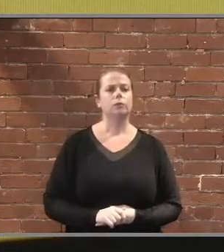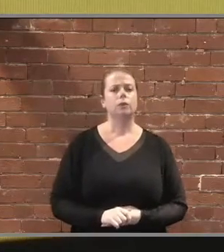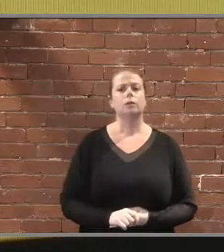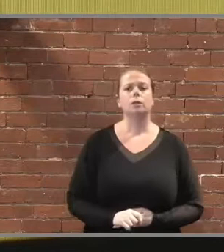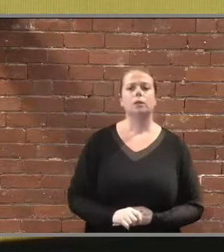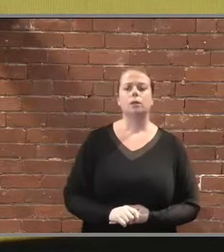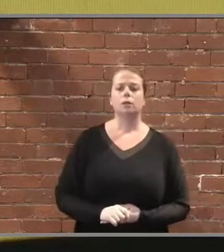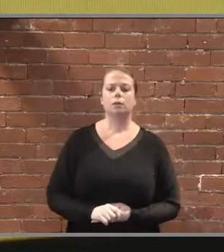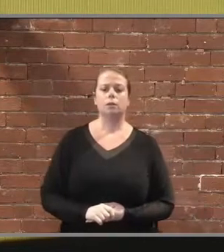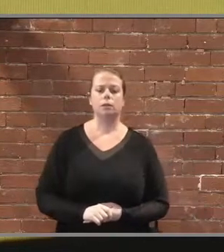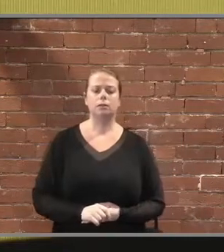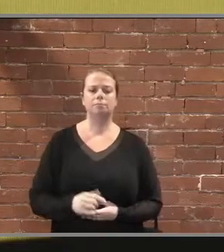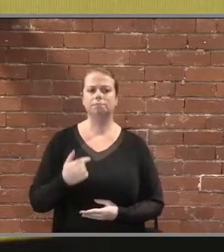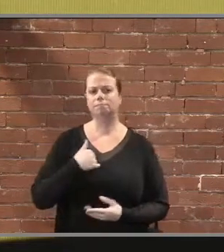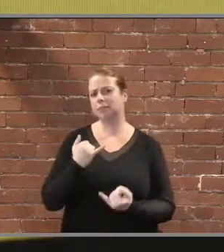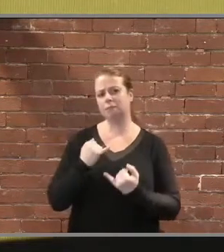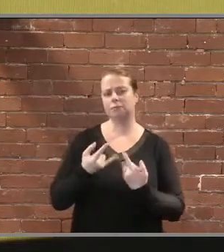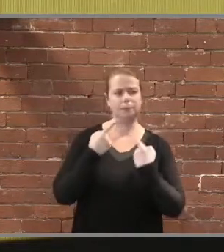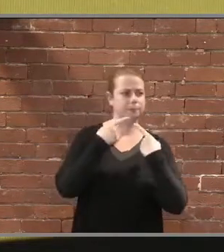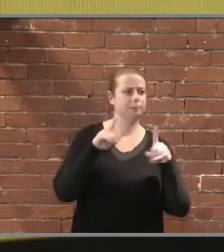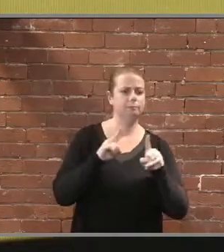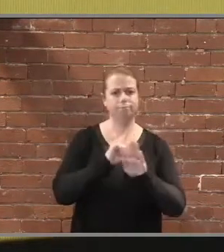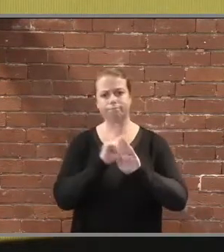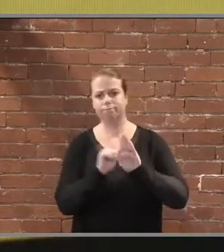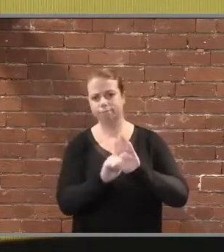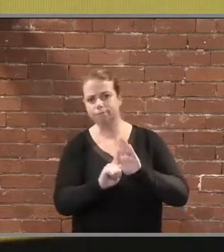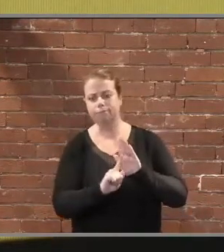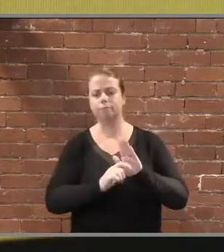someone who's always pretty outspoken